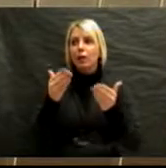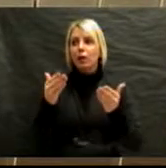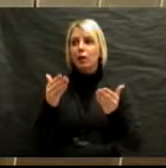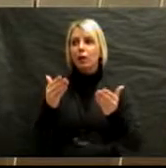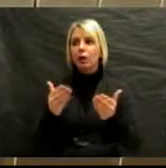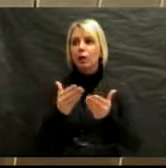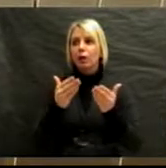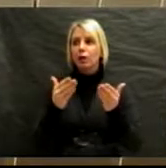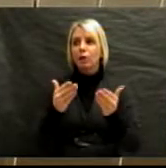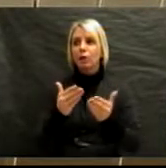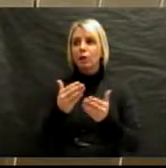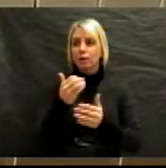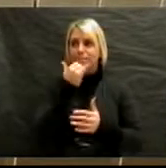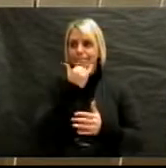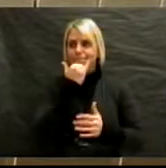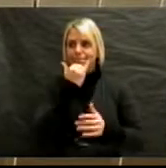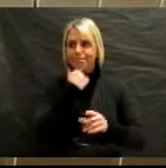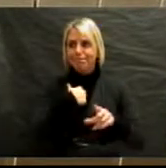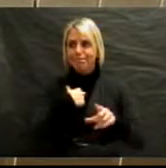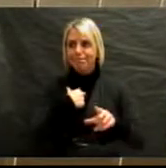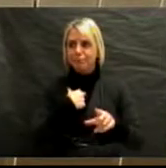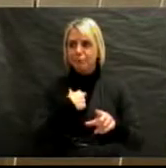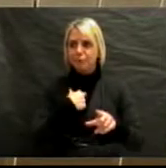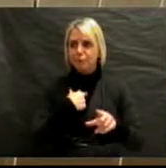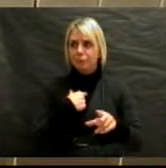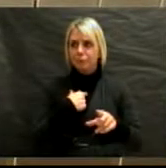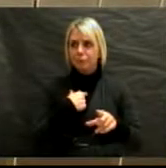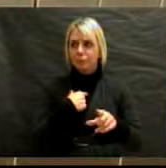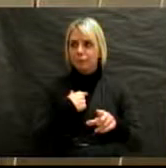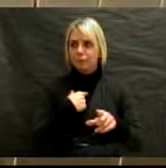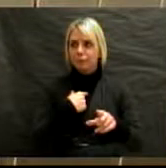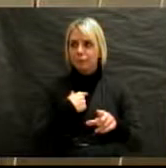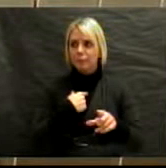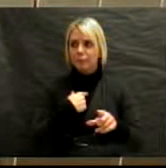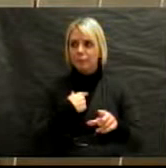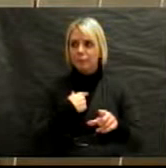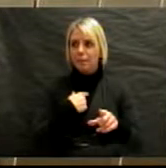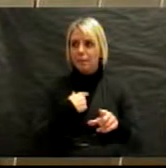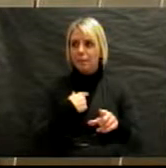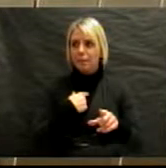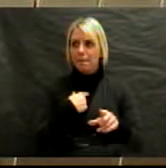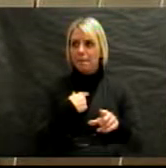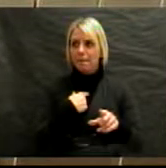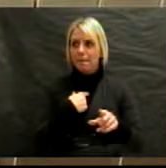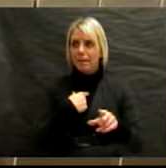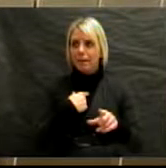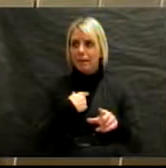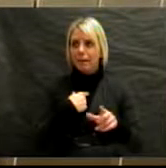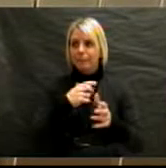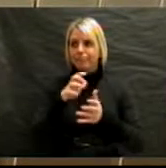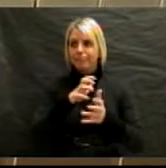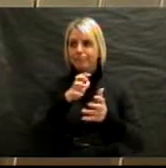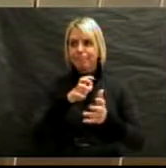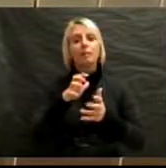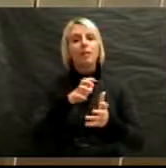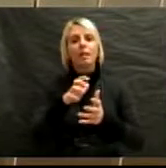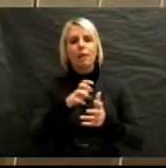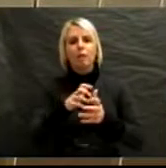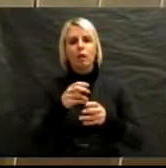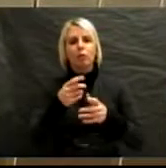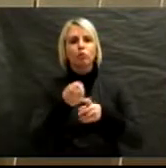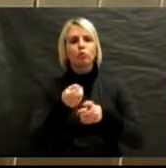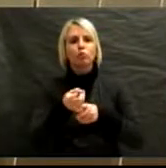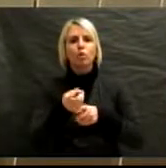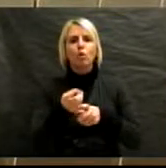I kind of enjoy being clerk. That's good to know. Thanks. That's Thanks. good to know if you're coming to Howard. to be formal about it, does